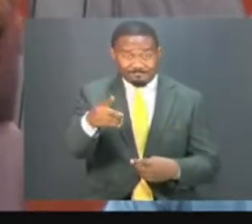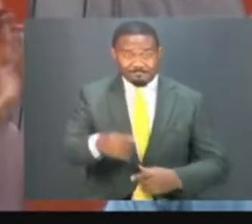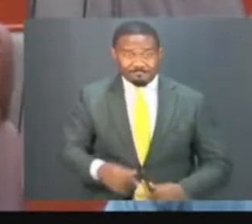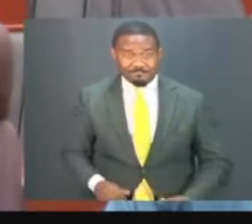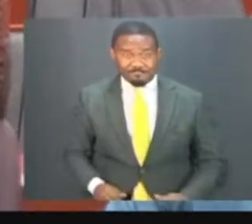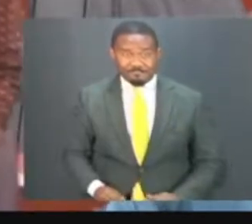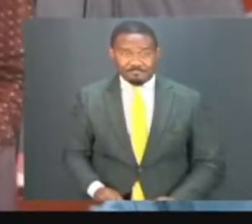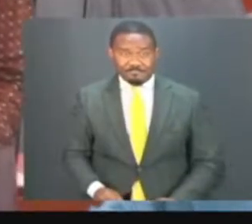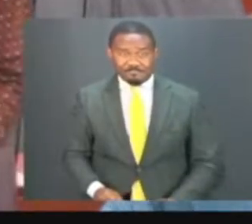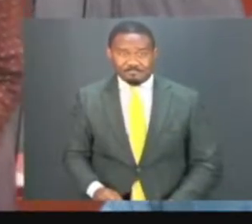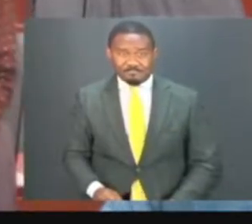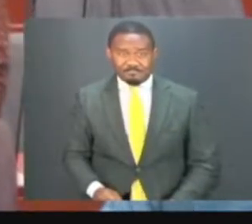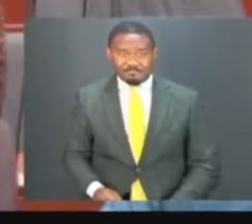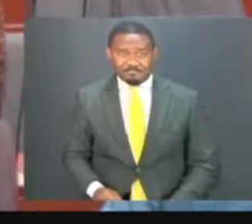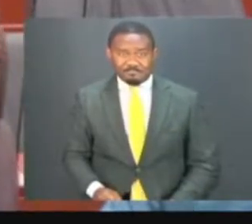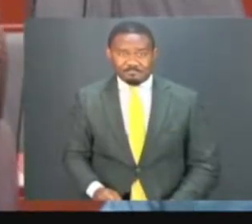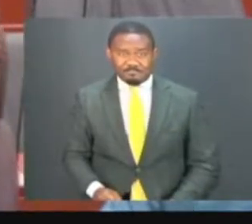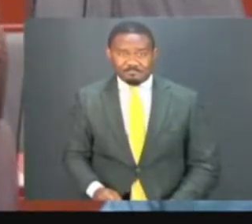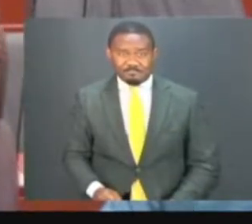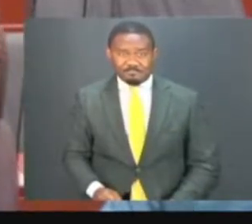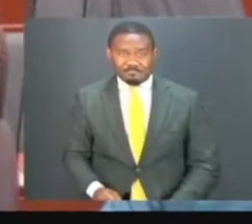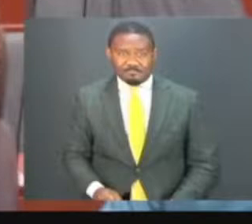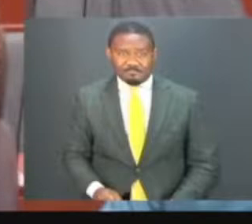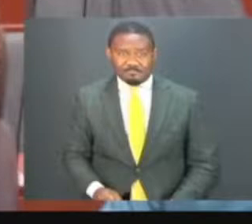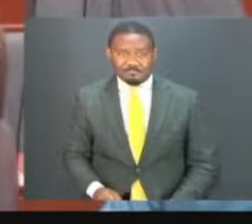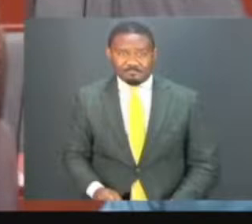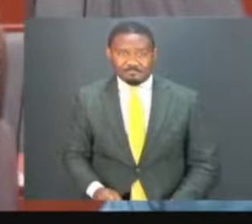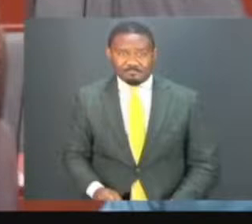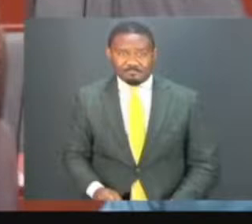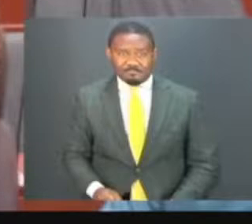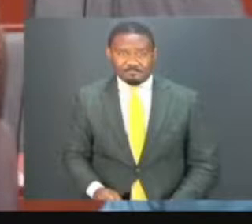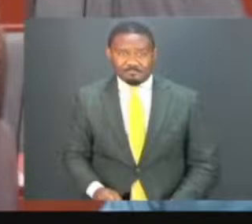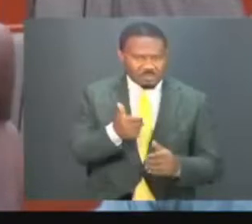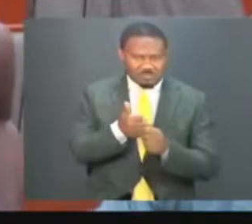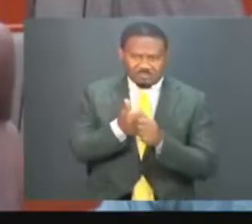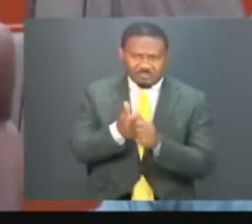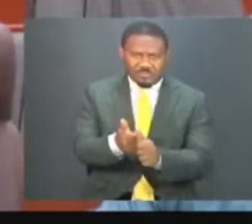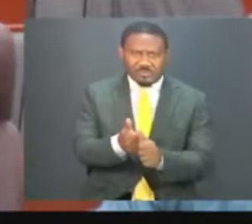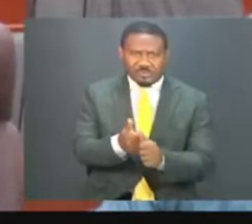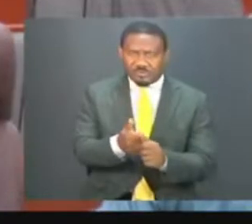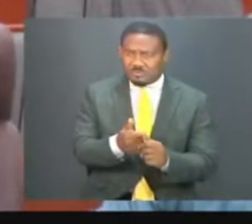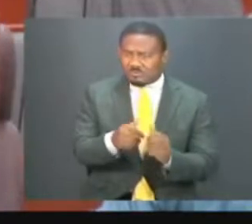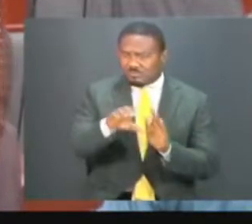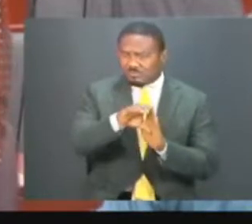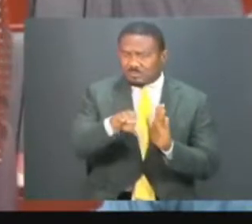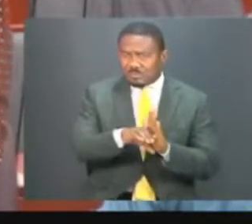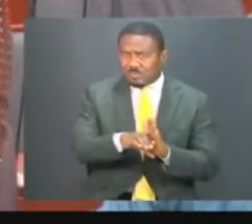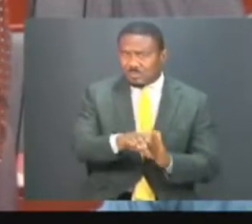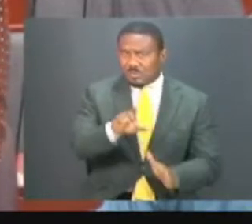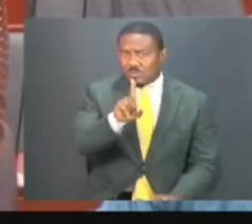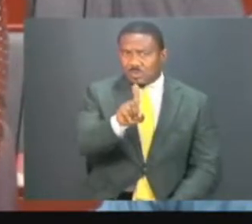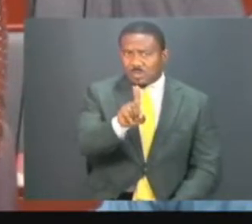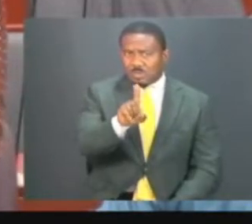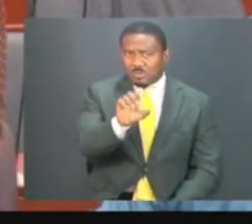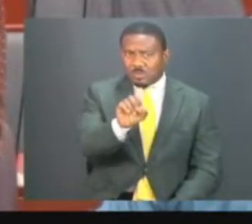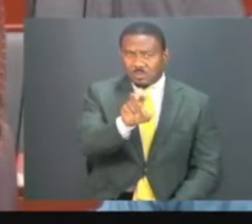not to activate the provisions of Article 102, Order 64.